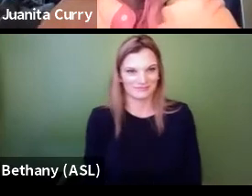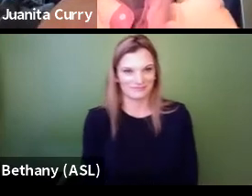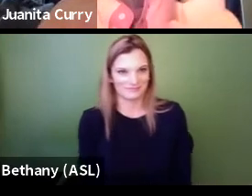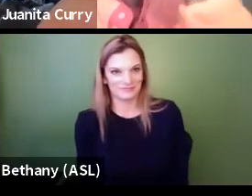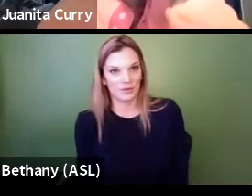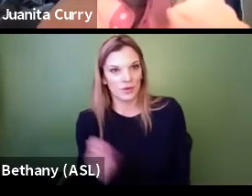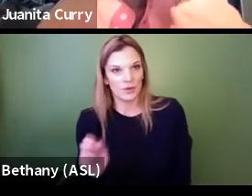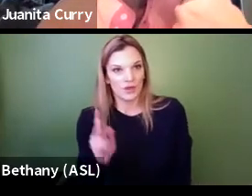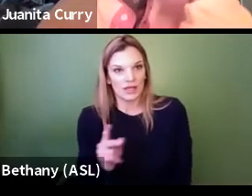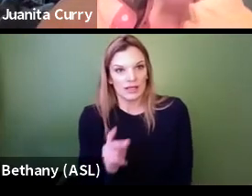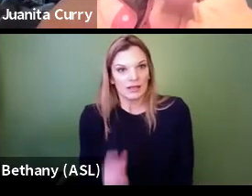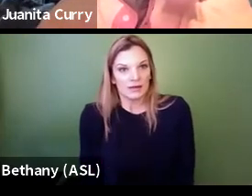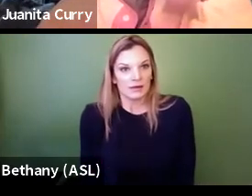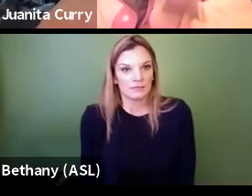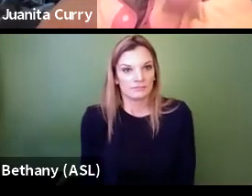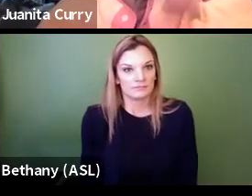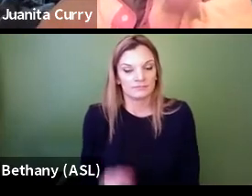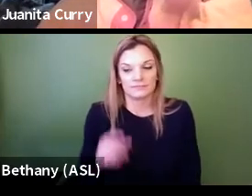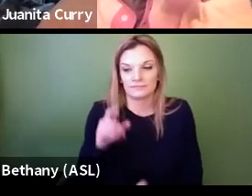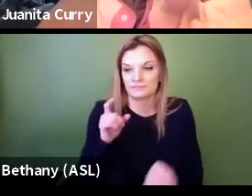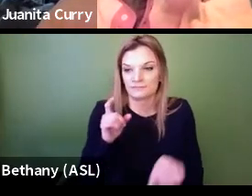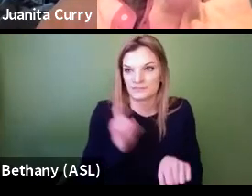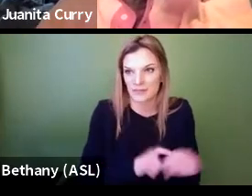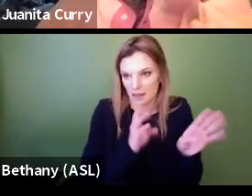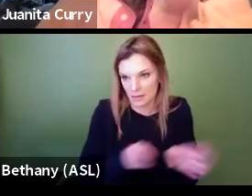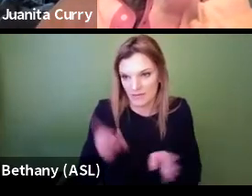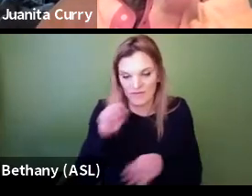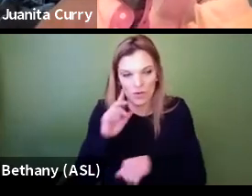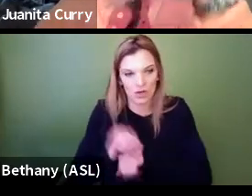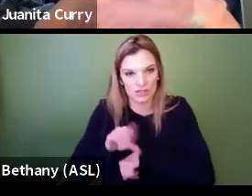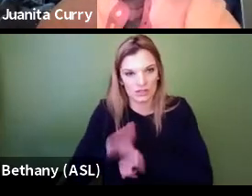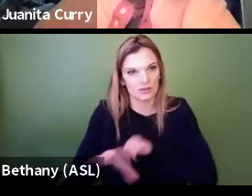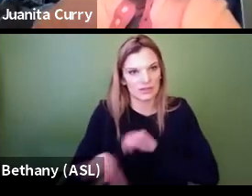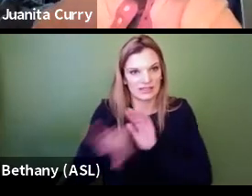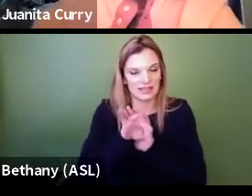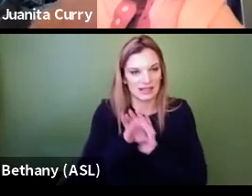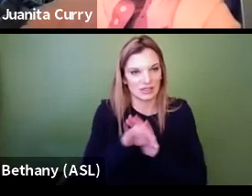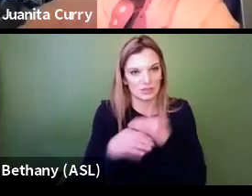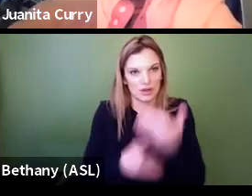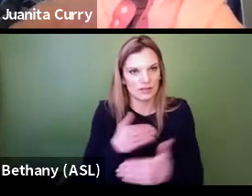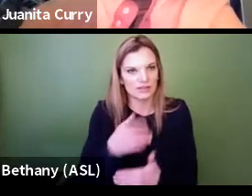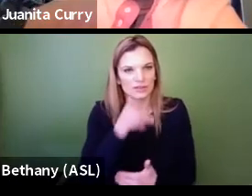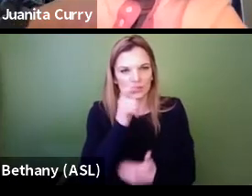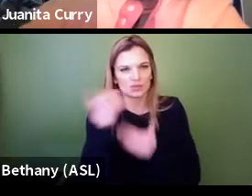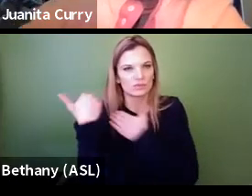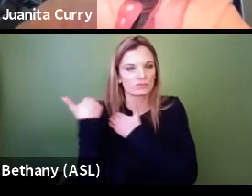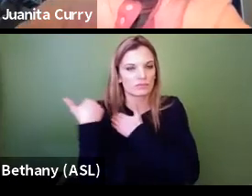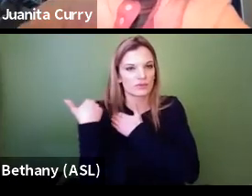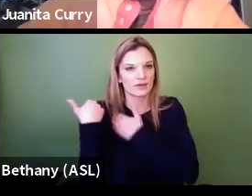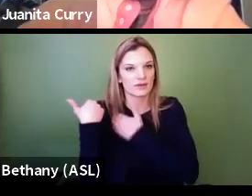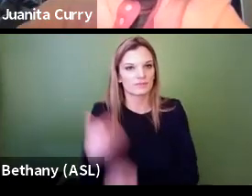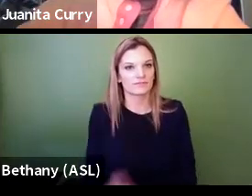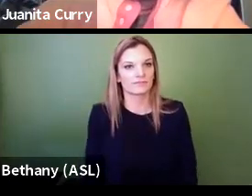Okay, timelines for consultant selection process. Who's doing that?